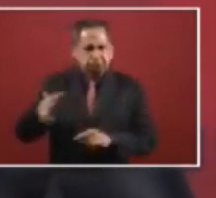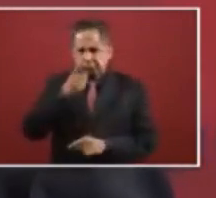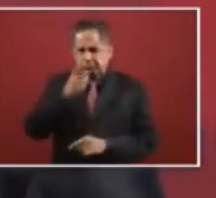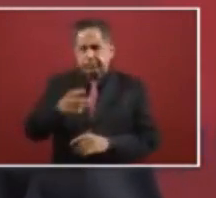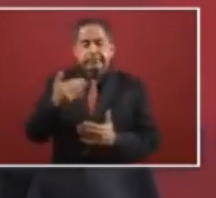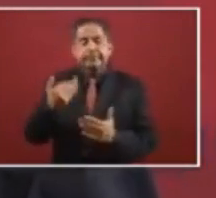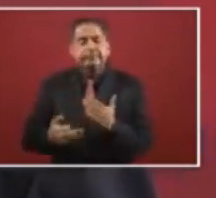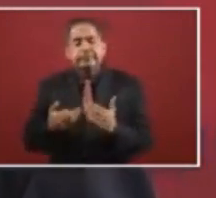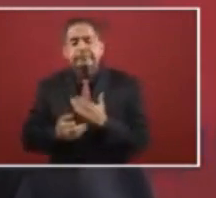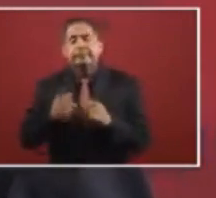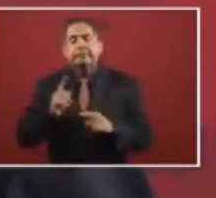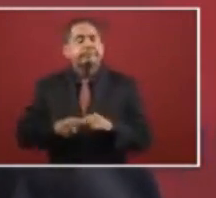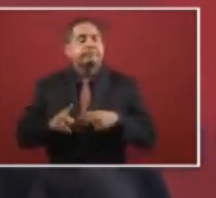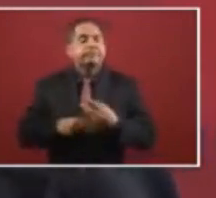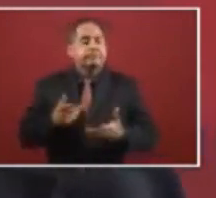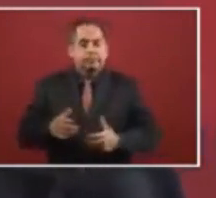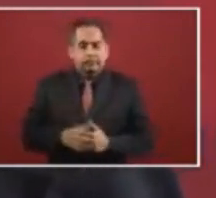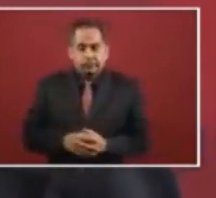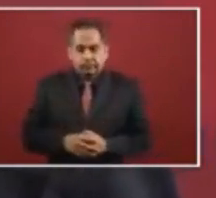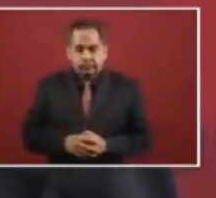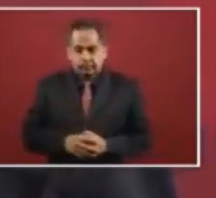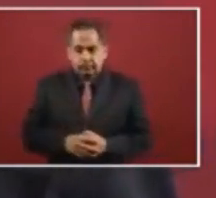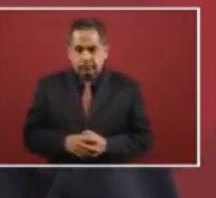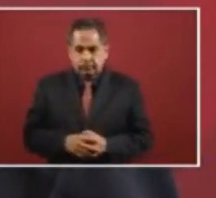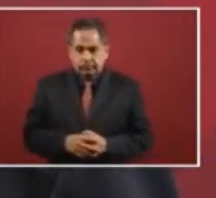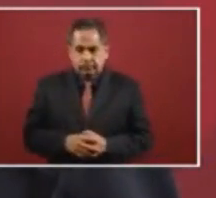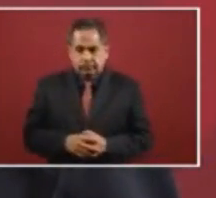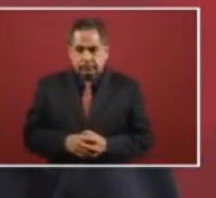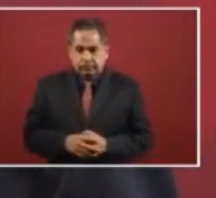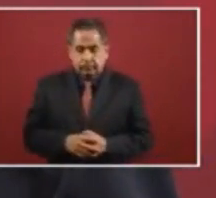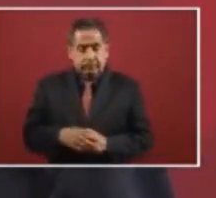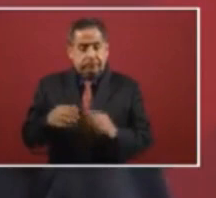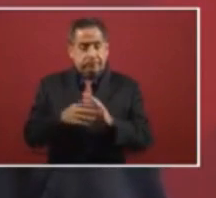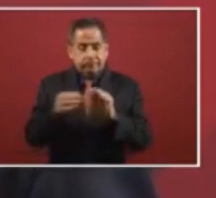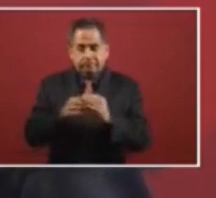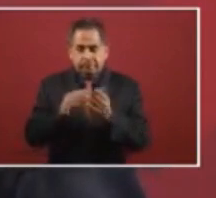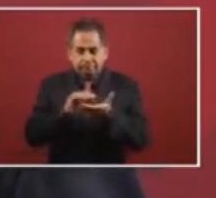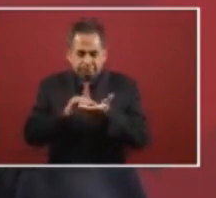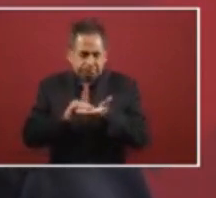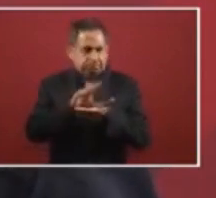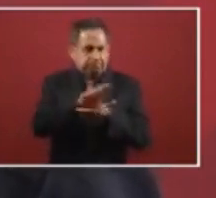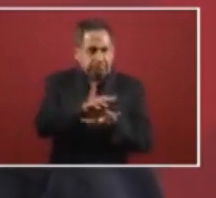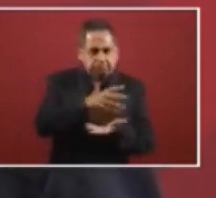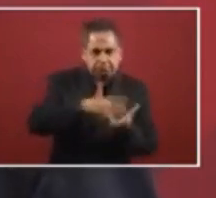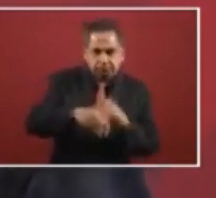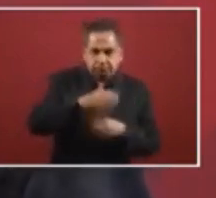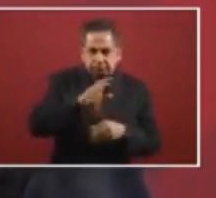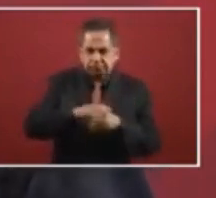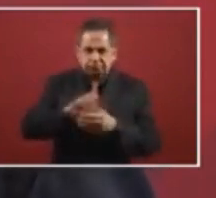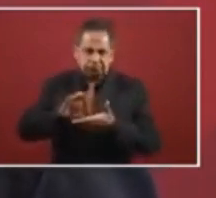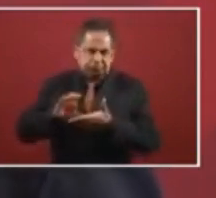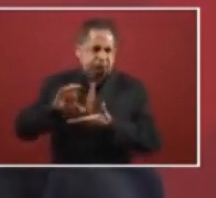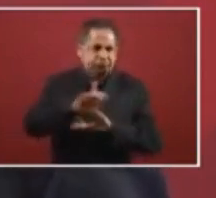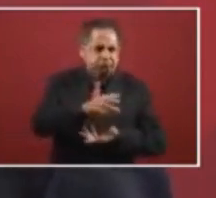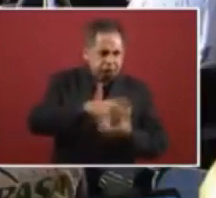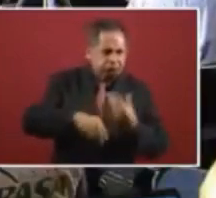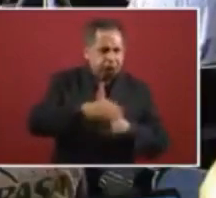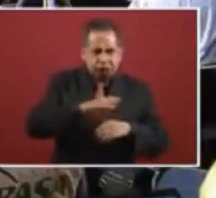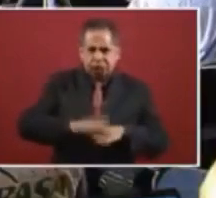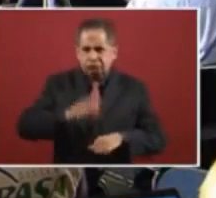it. And what we need is to the investment,